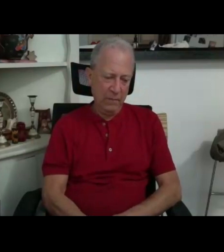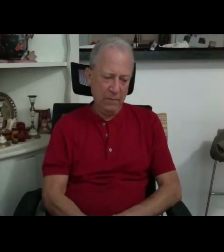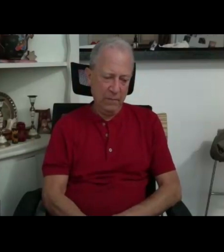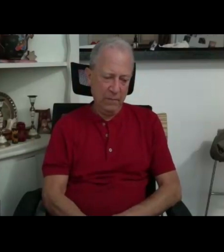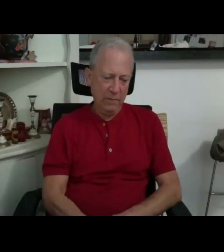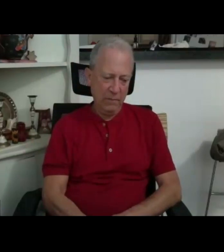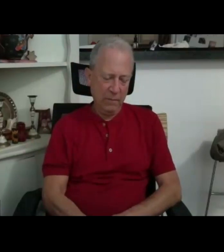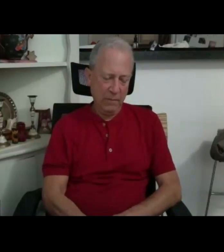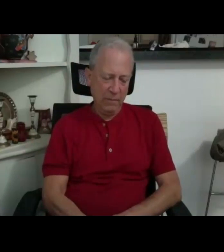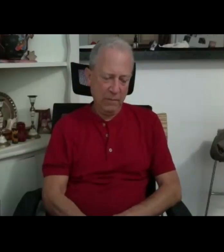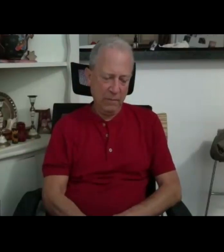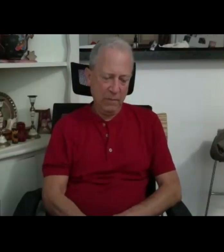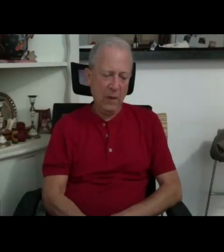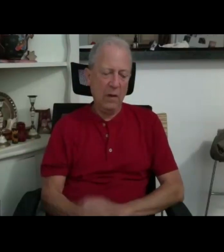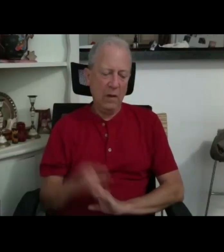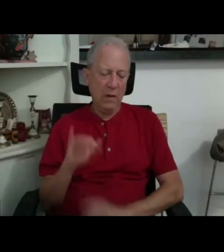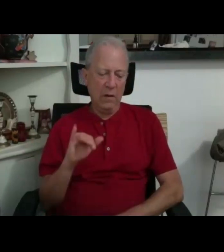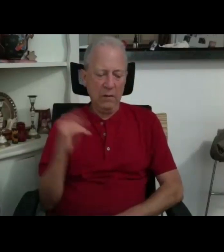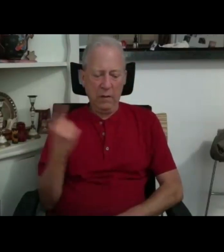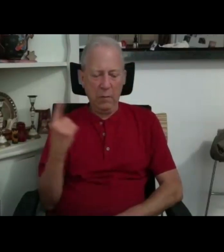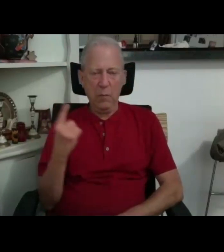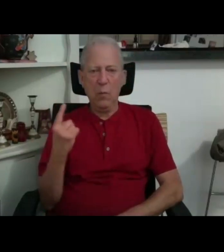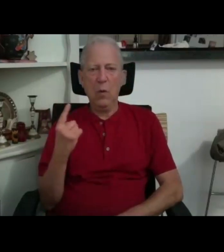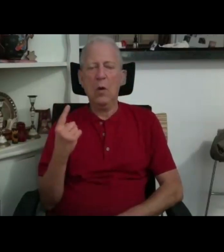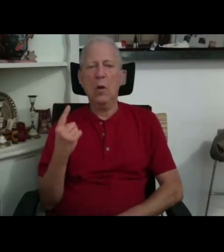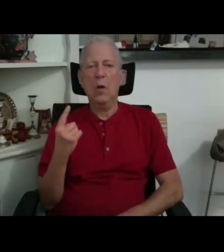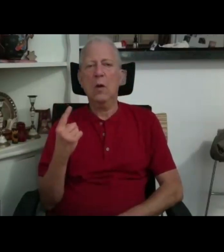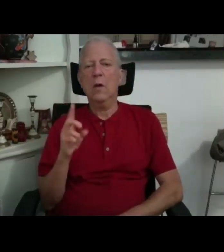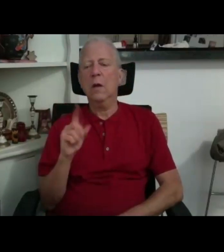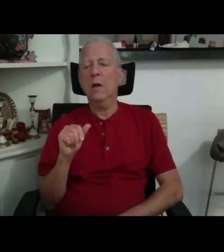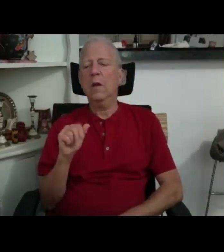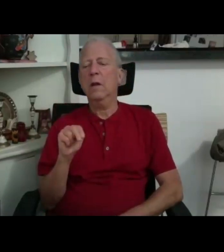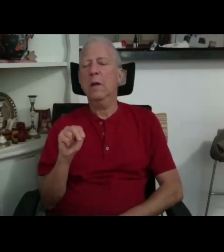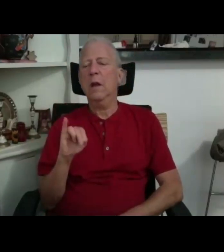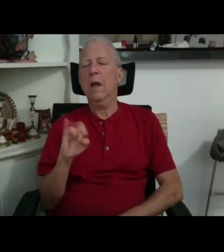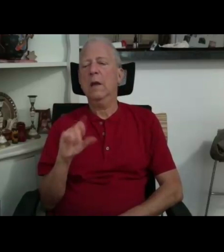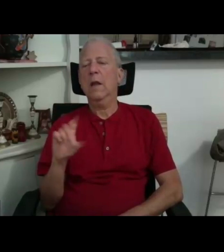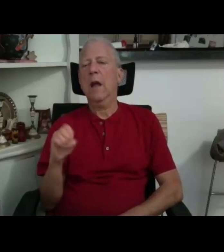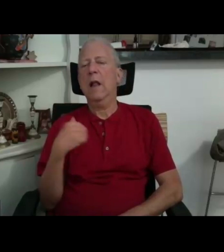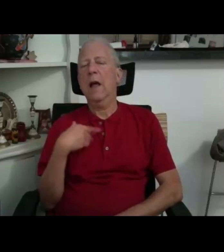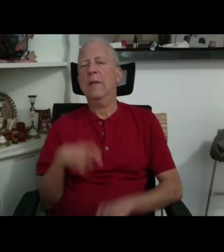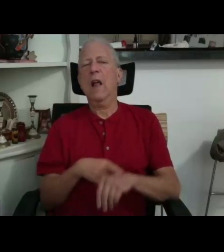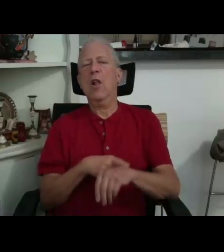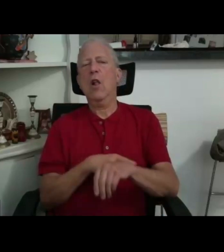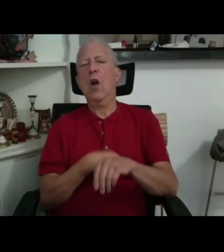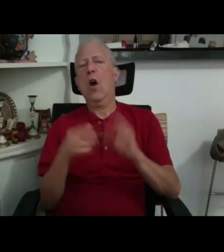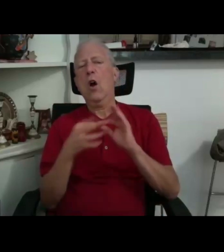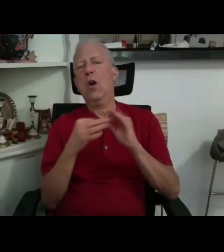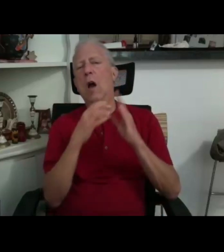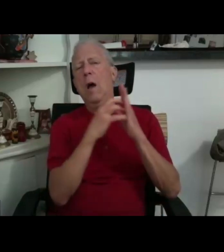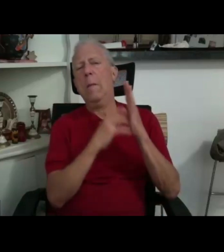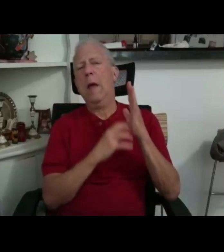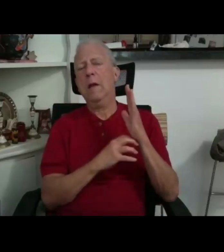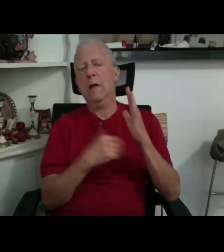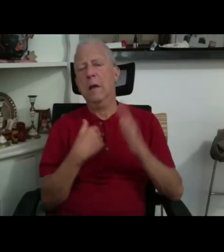Oh, it looks like someone named Danielle has a long comment.